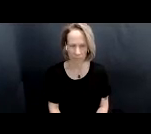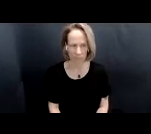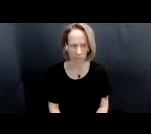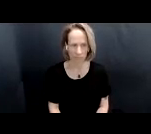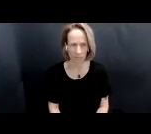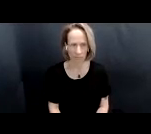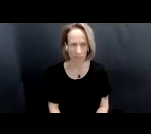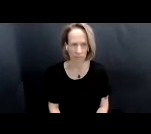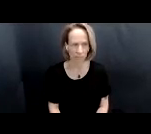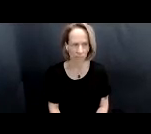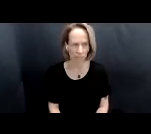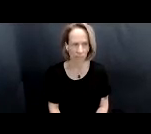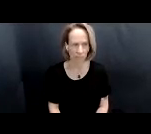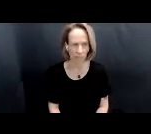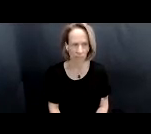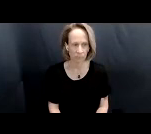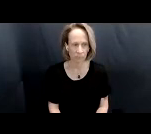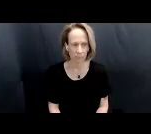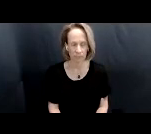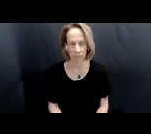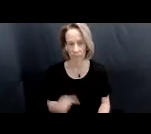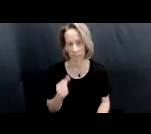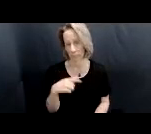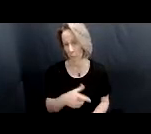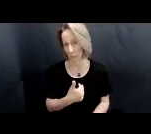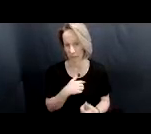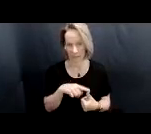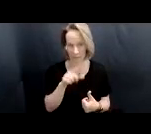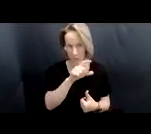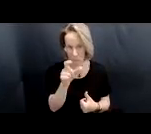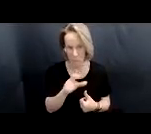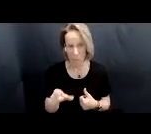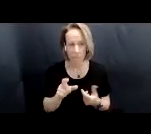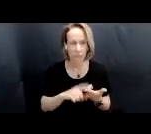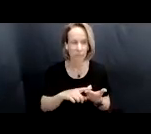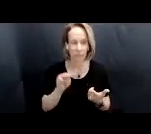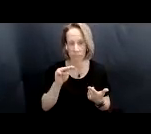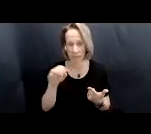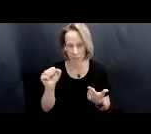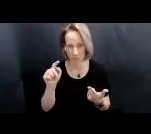Cool, we see them coming in. So we have Zoom, Microsoft Teams.